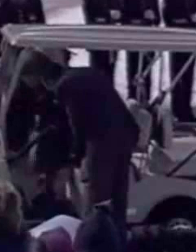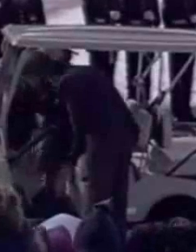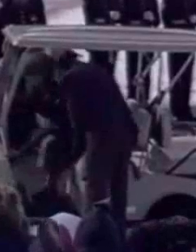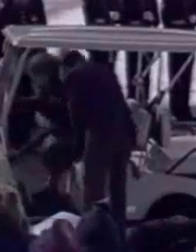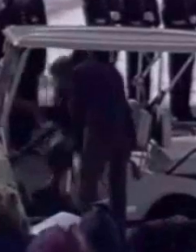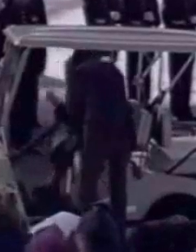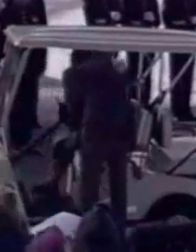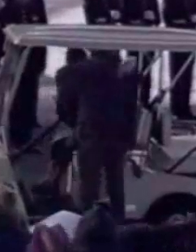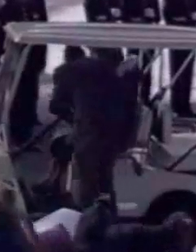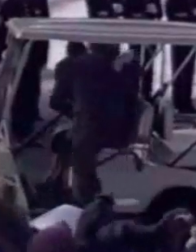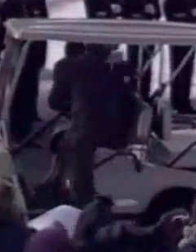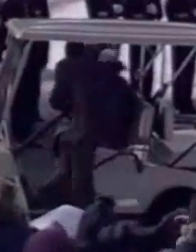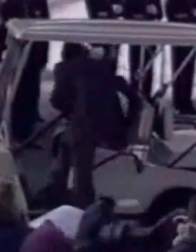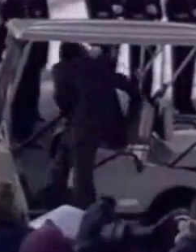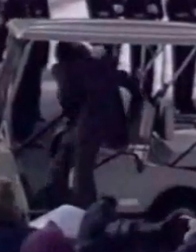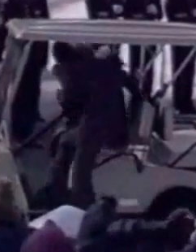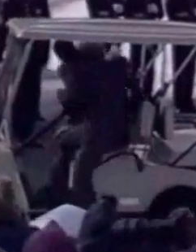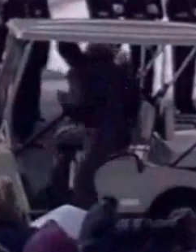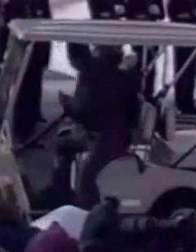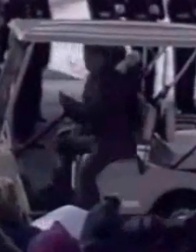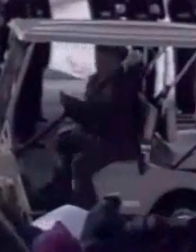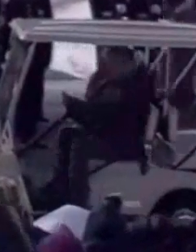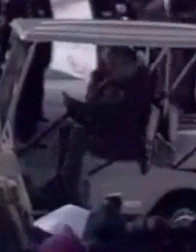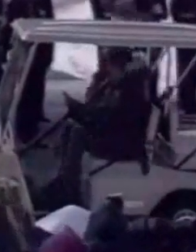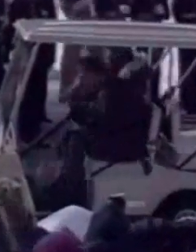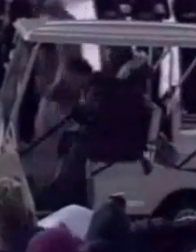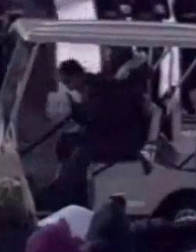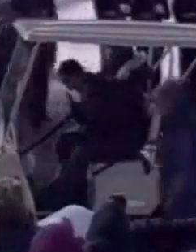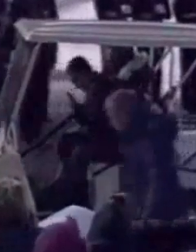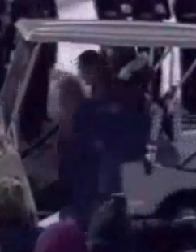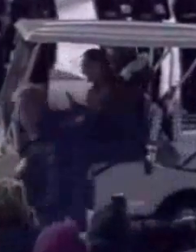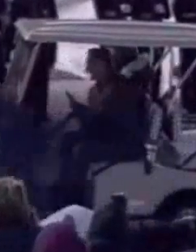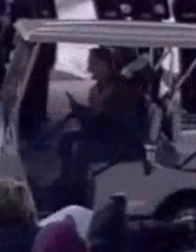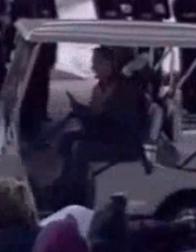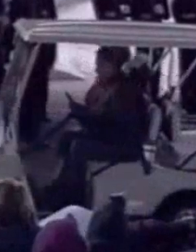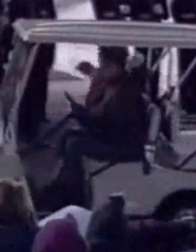And over the whole period of office,